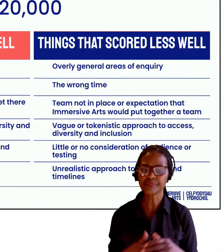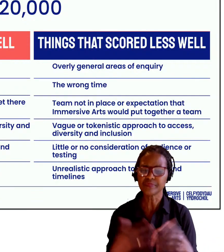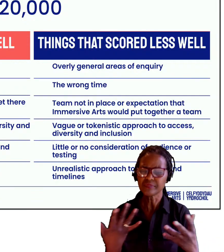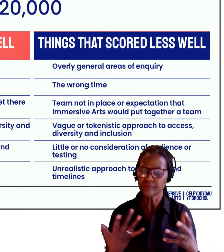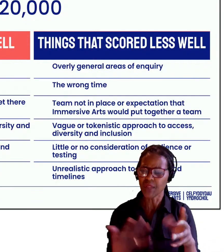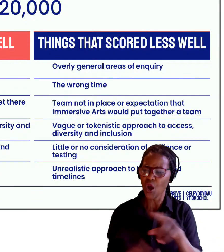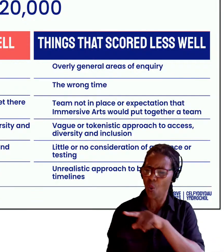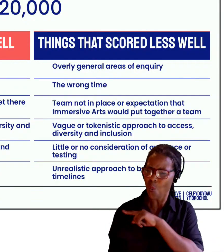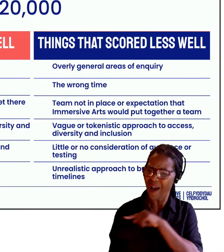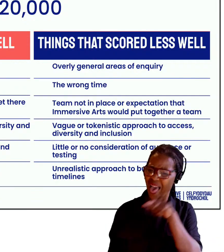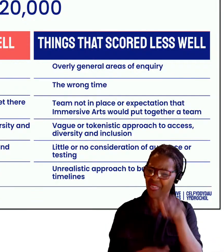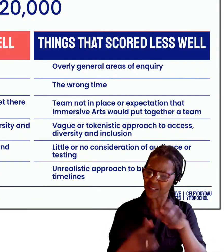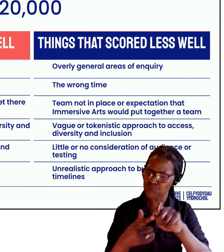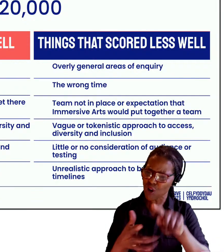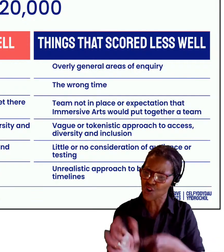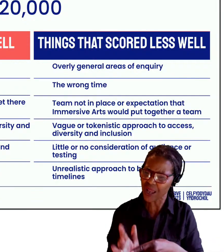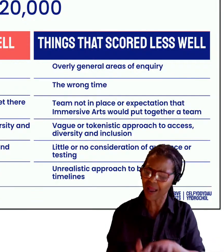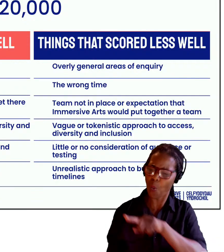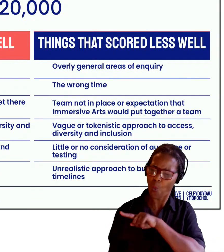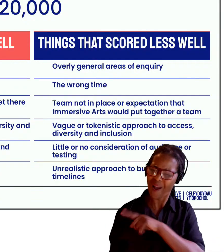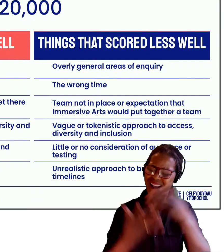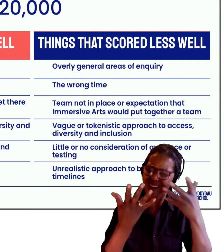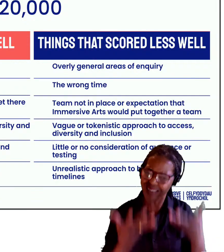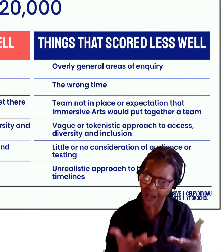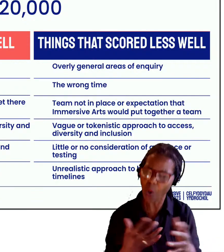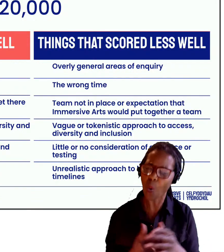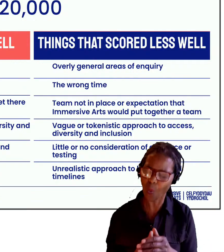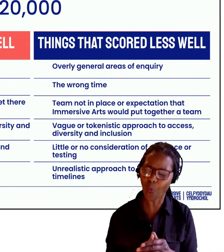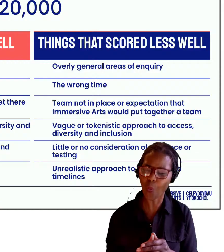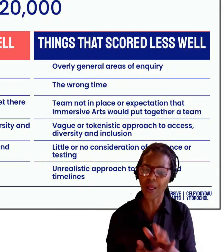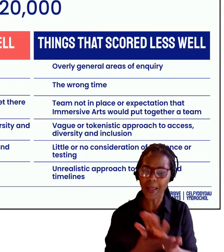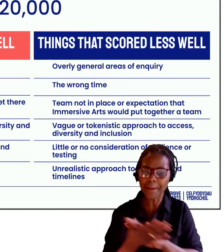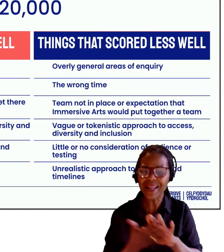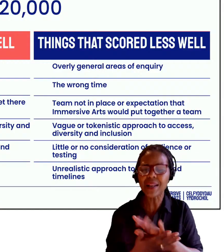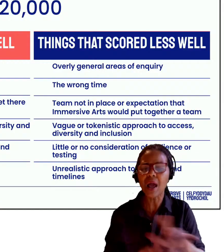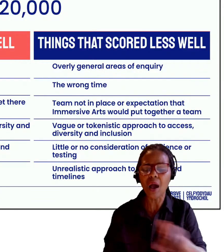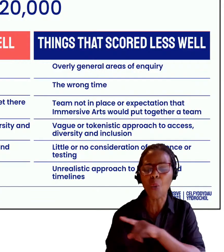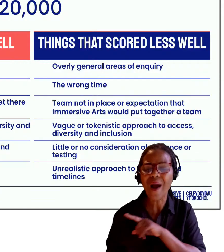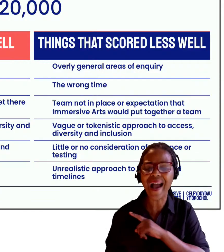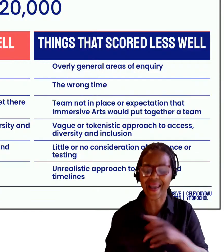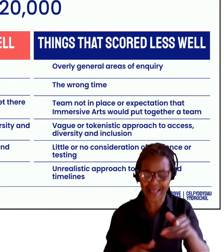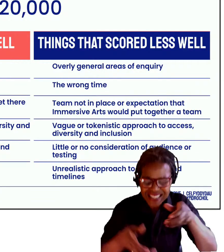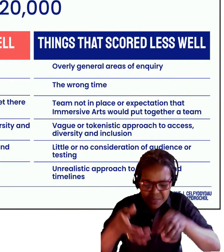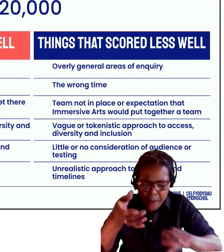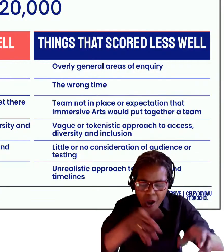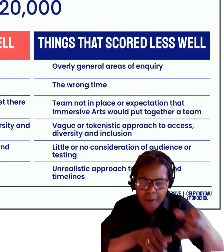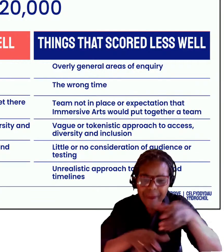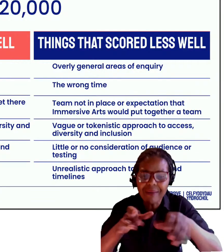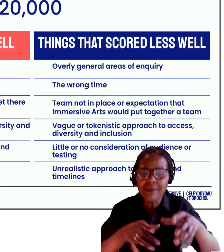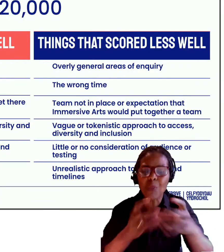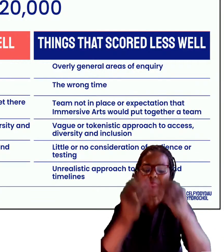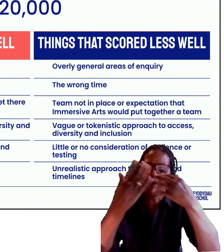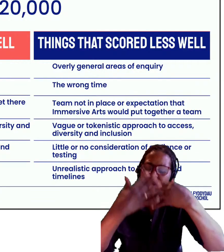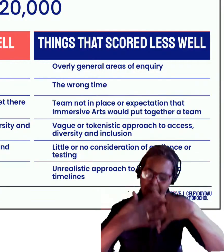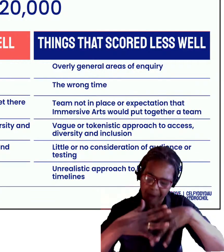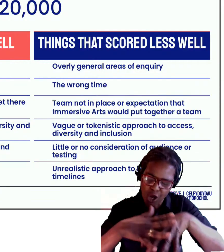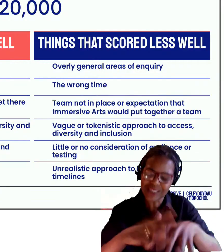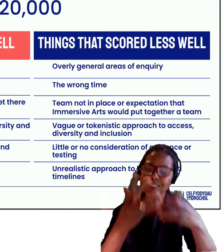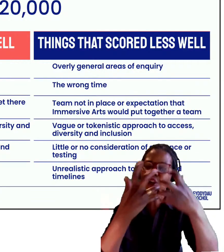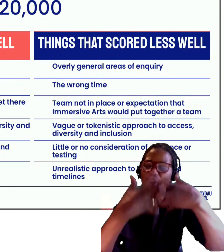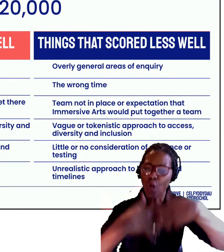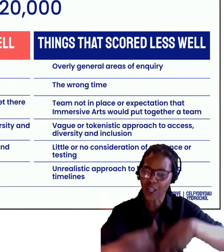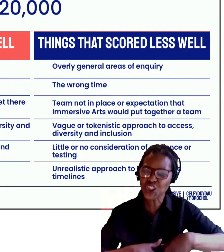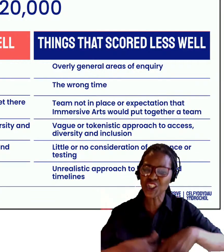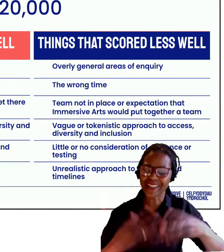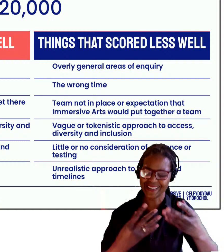the proposal would enable the applicant to experiment with immersive technology within their creative practice in a new